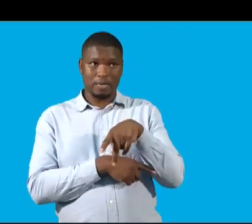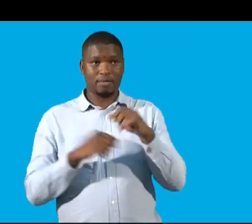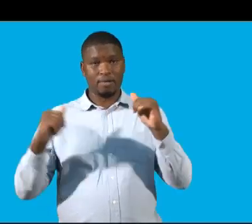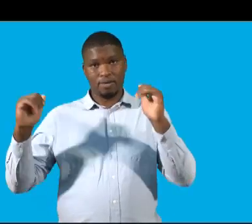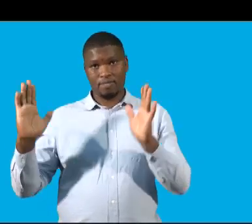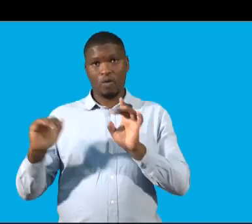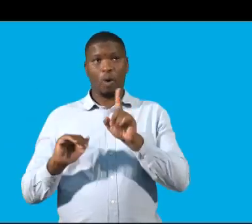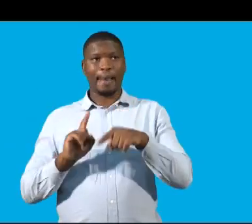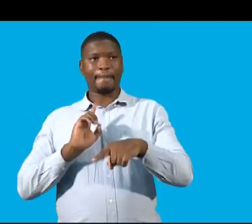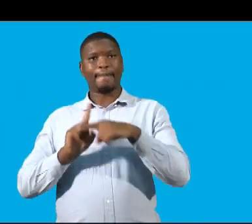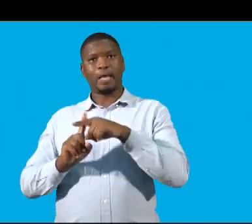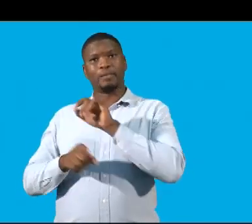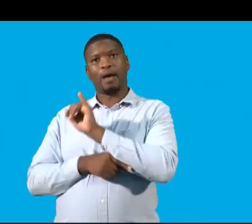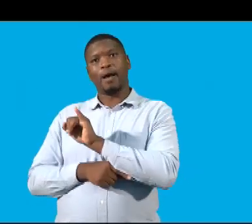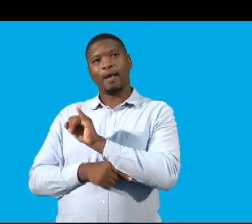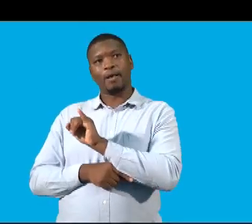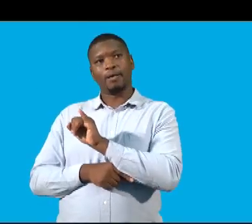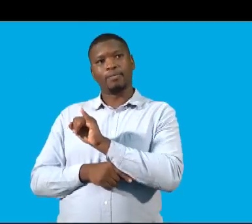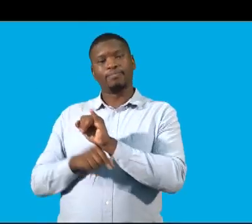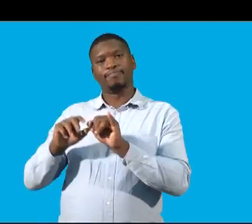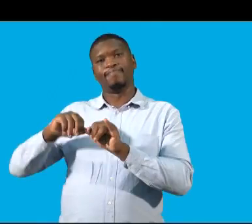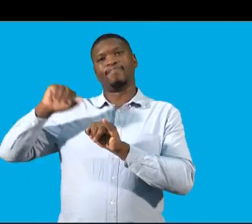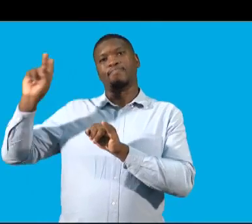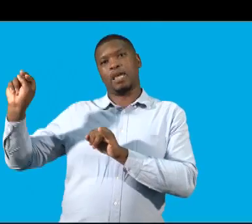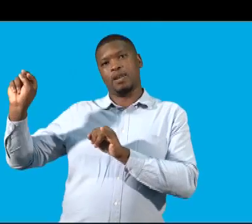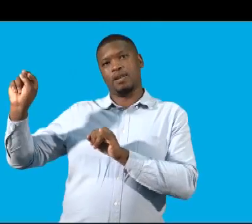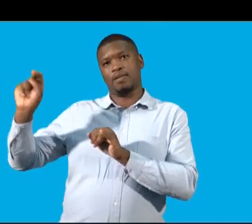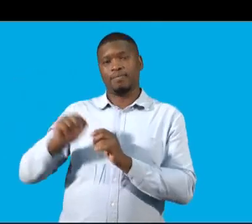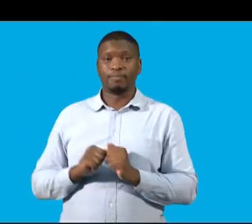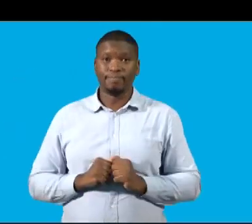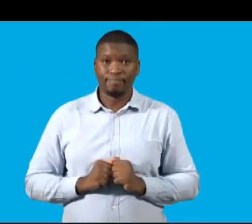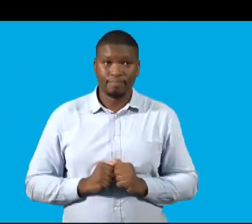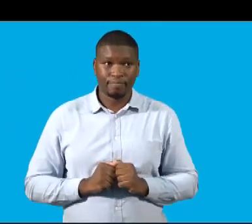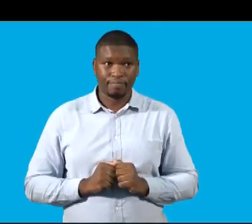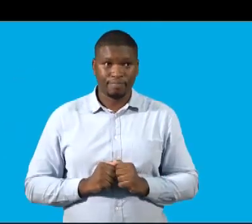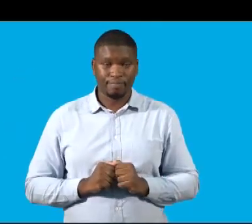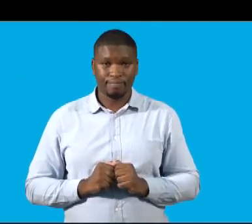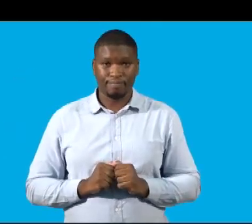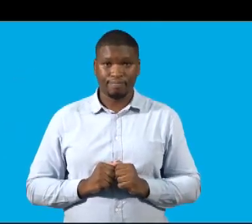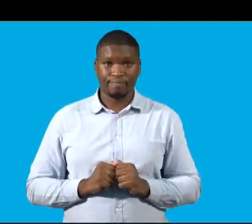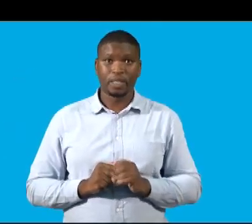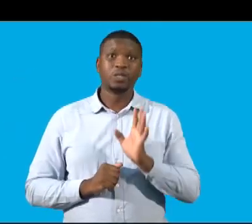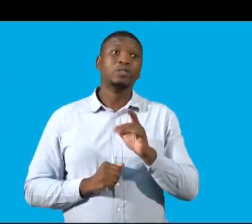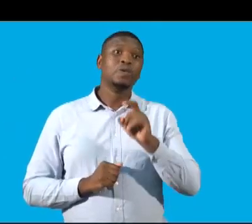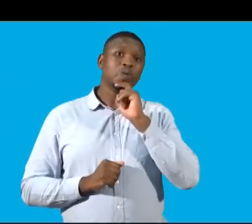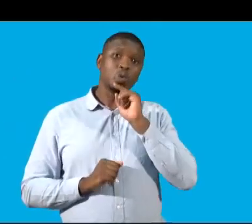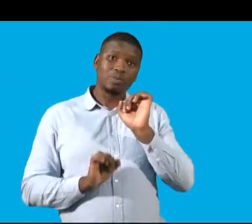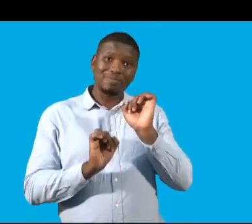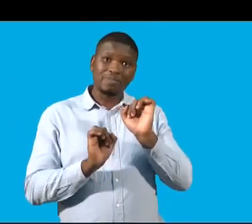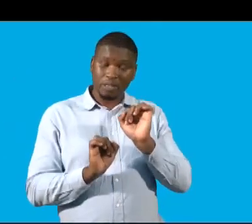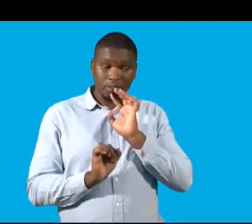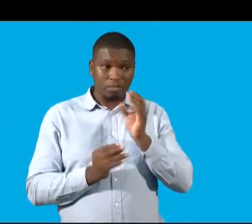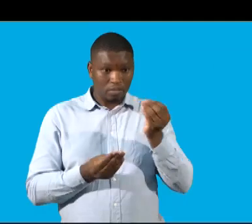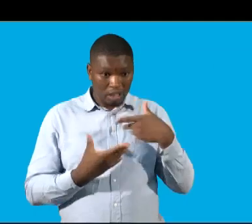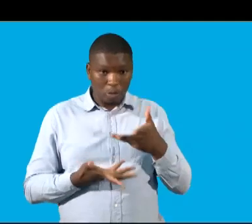to P, open bracket, 1 plus I, and that is going to be exponent N. Now, we know we're going to use this formula